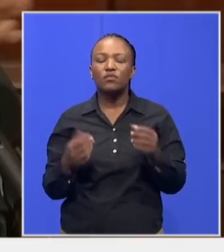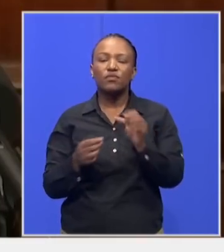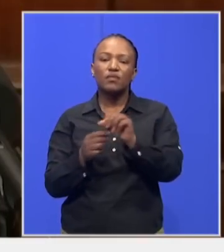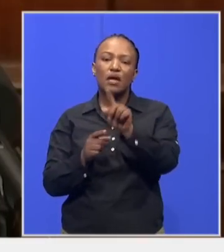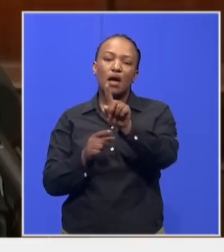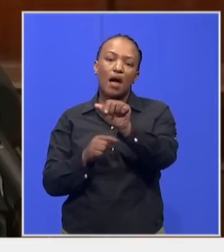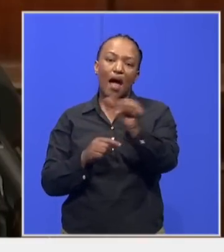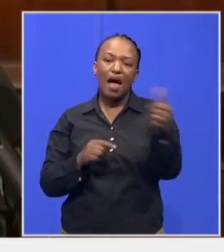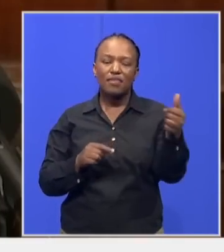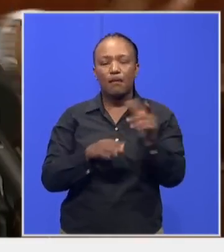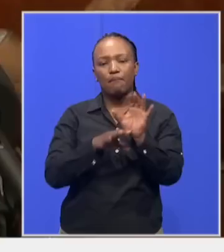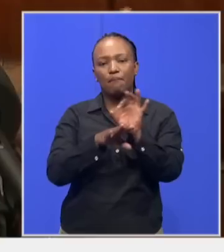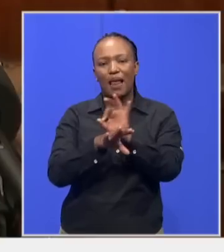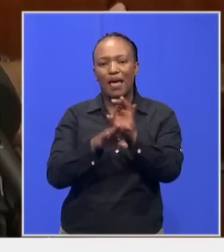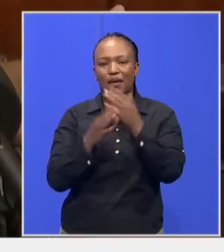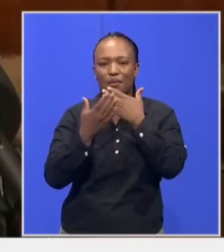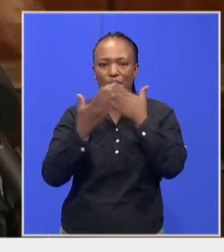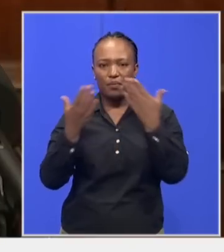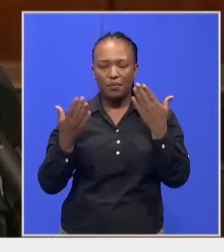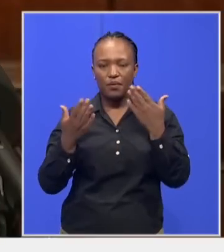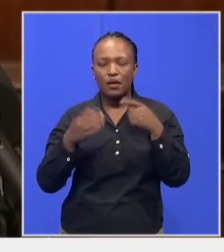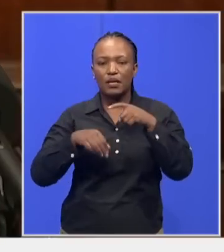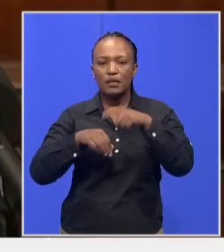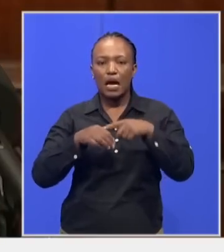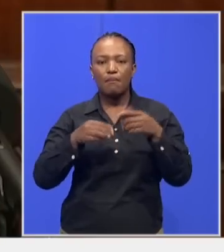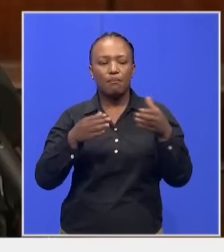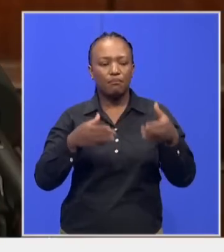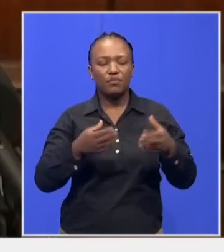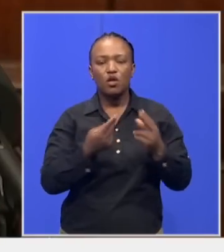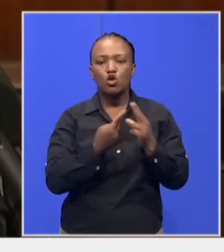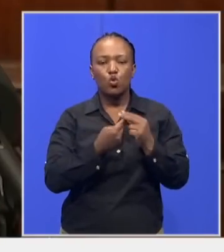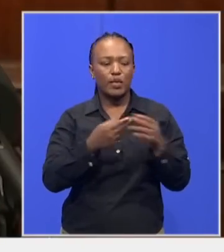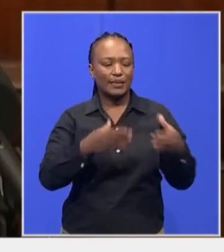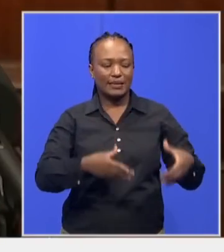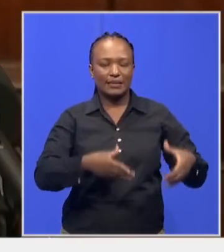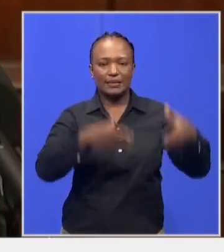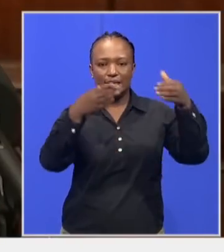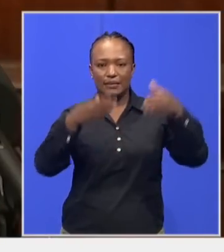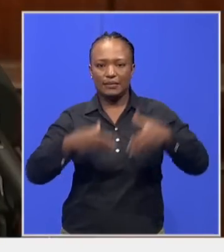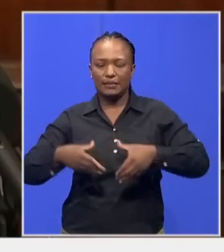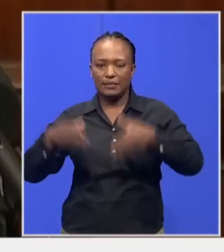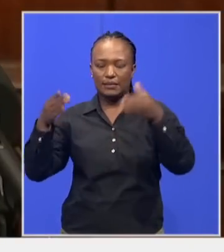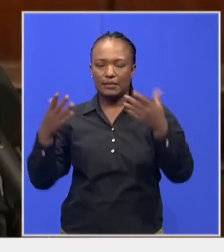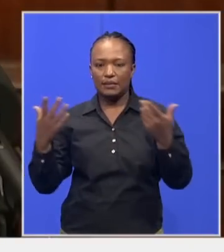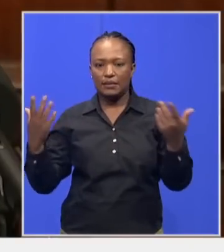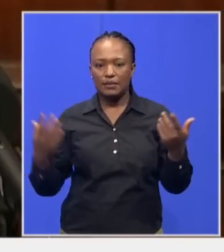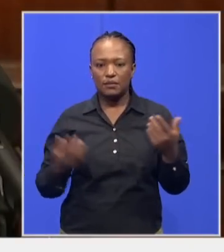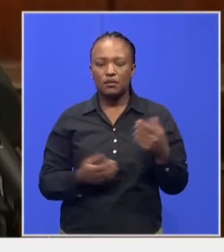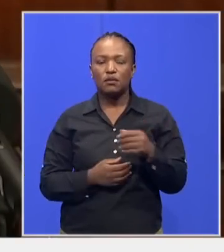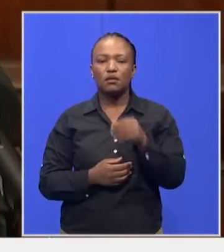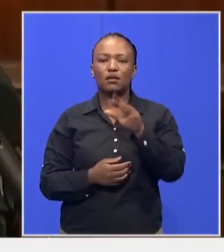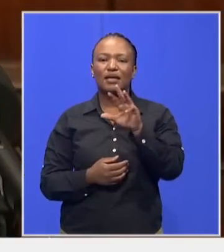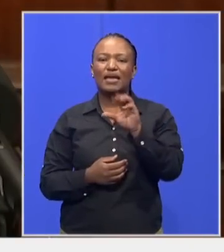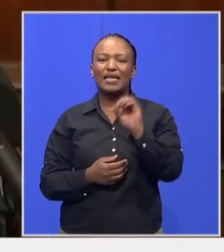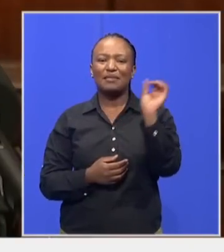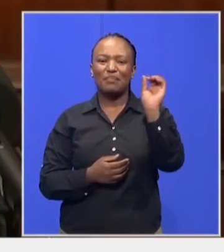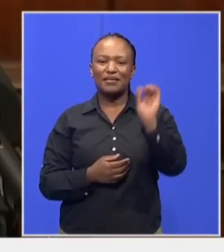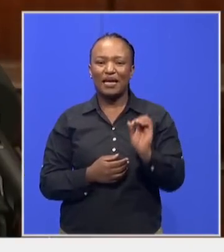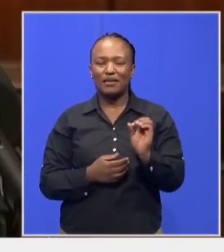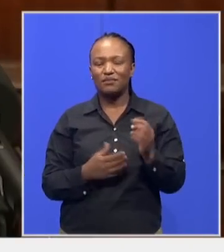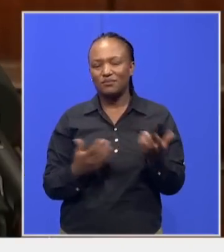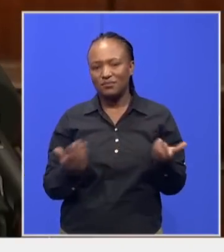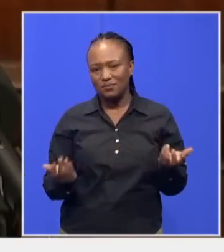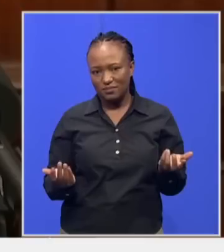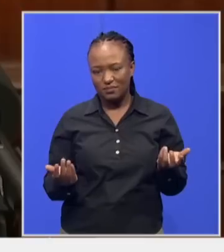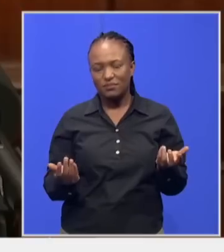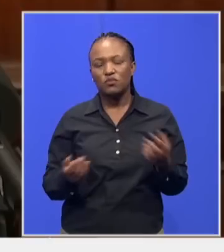are unplanned when you take out the unit as a result of trips. And partial load losses, 90% of that is as a result